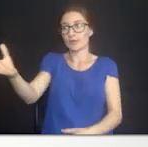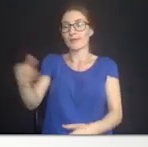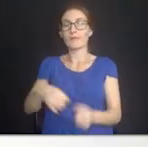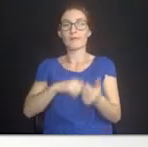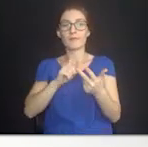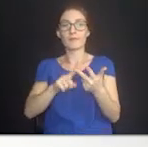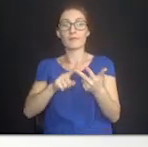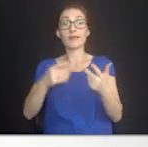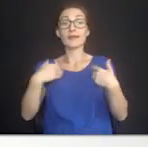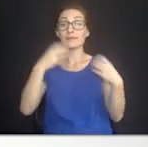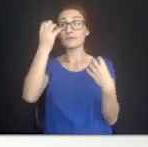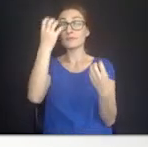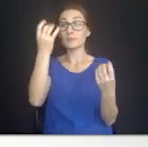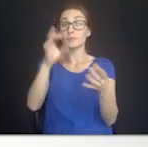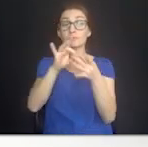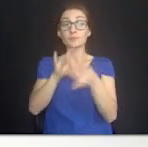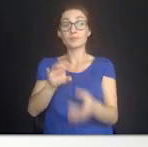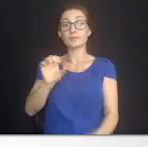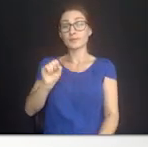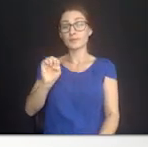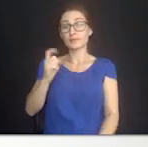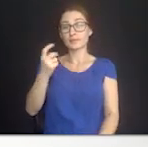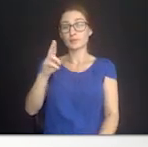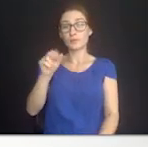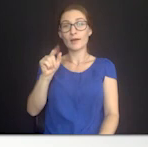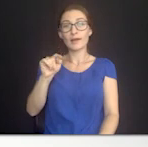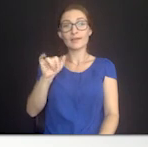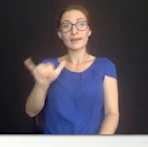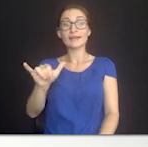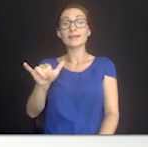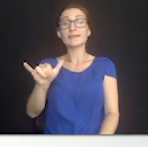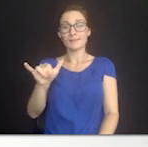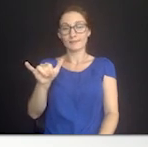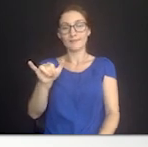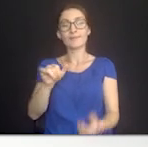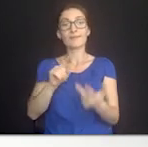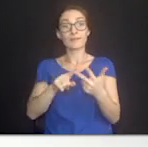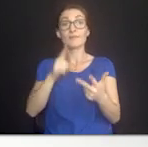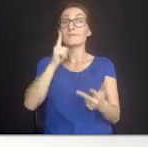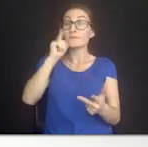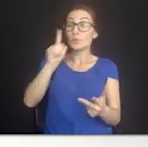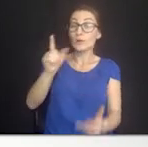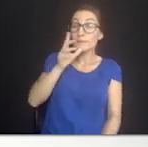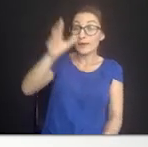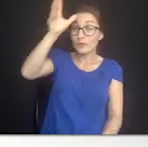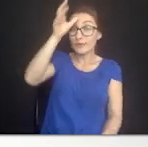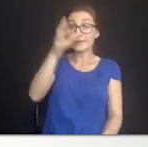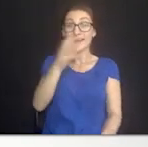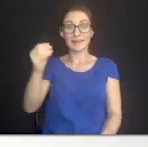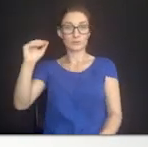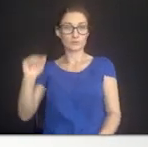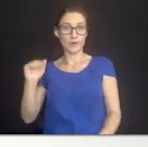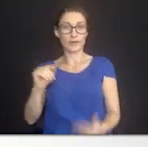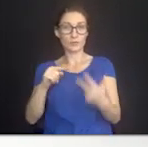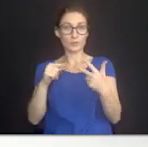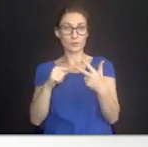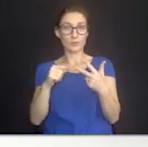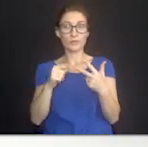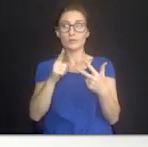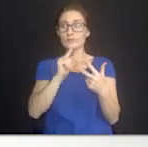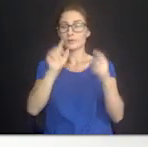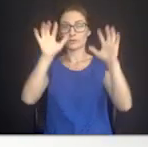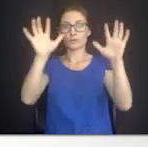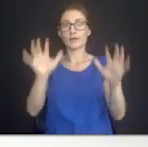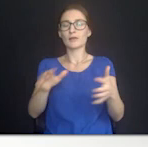have information on sexuality for individuals with developmental disabilities, for the parent and for the child.